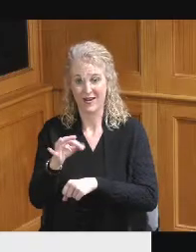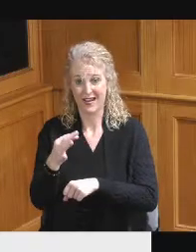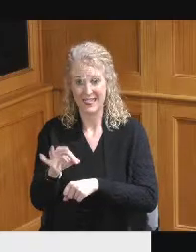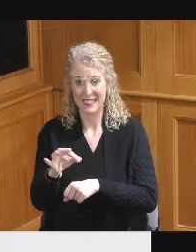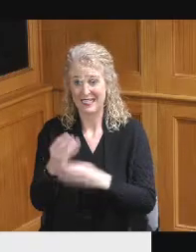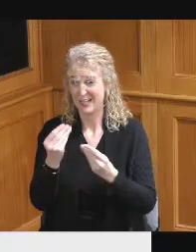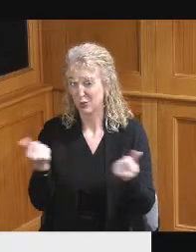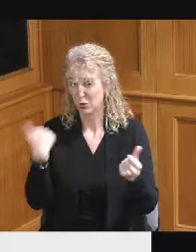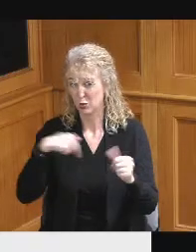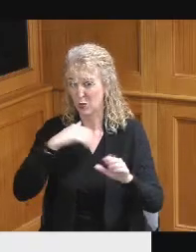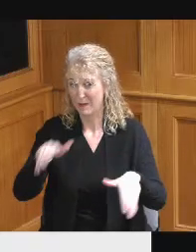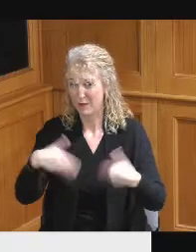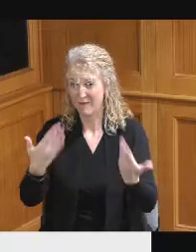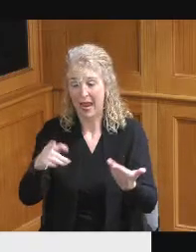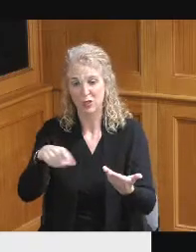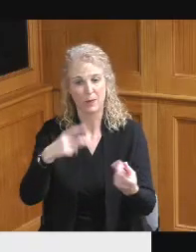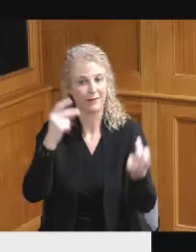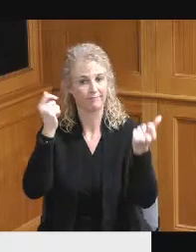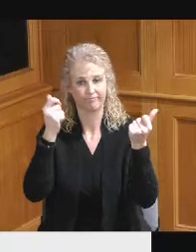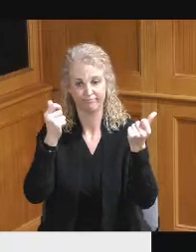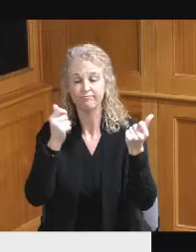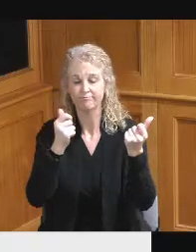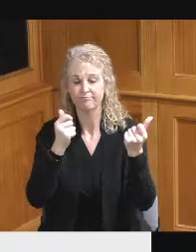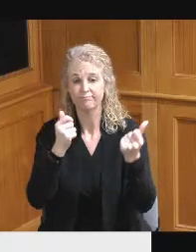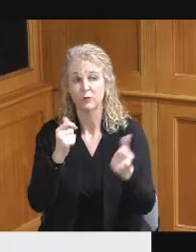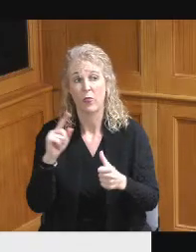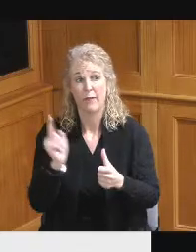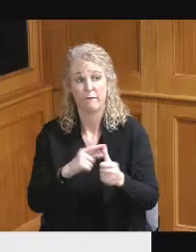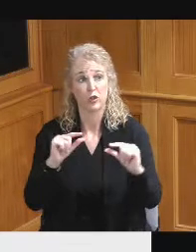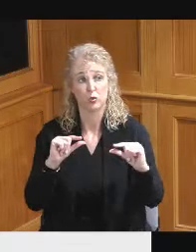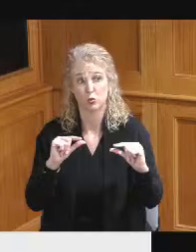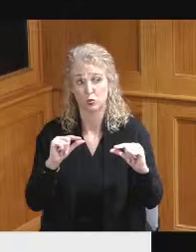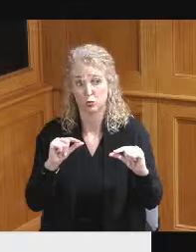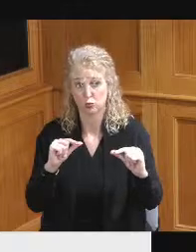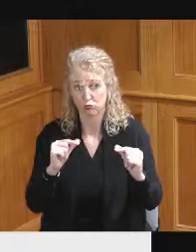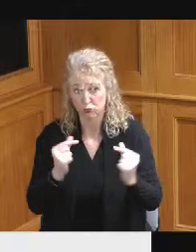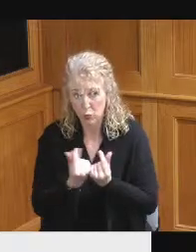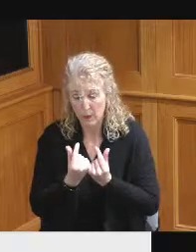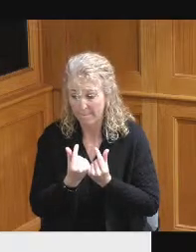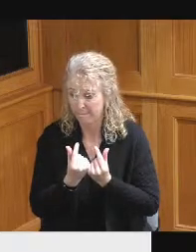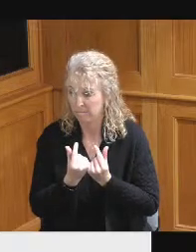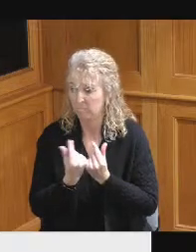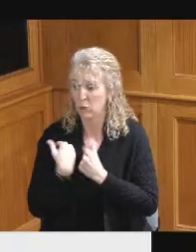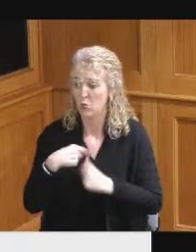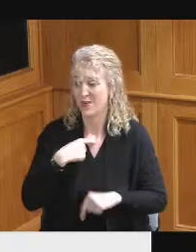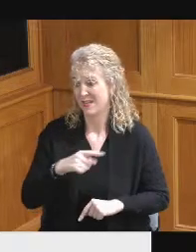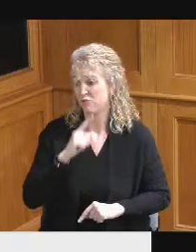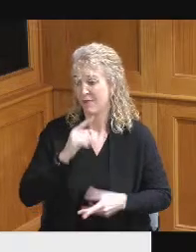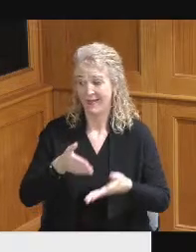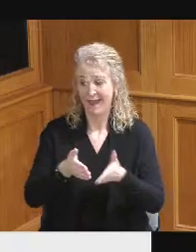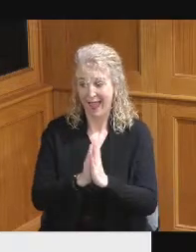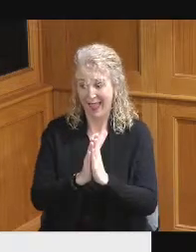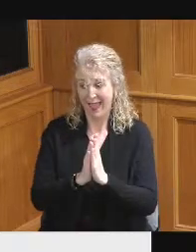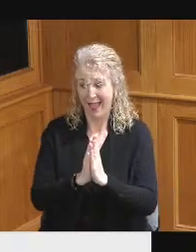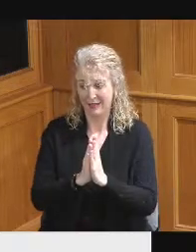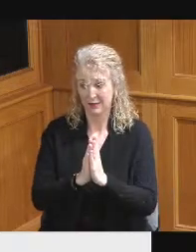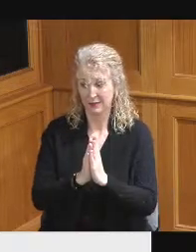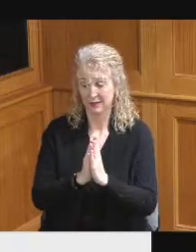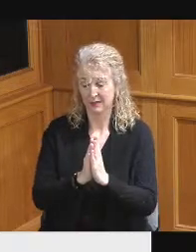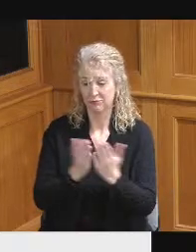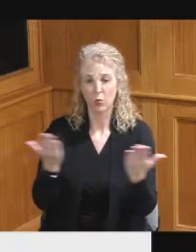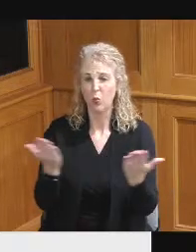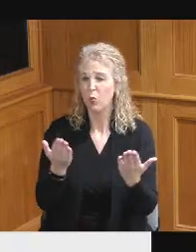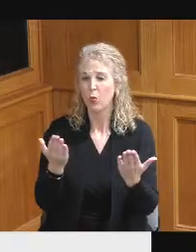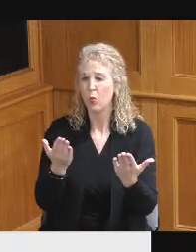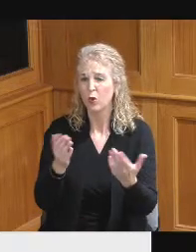and scalable. So you'll see the first group here, and reminder, we really asked them to help us identify what should be